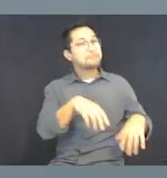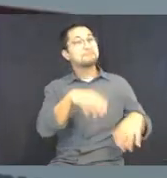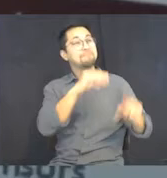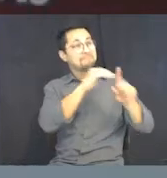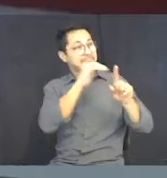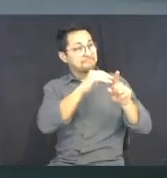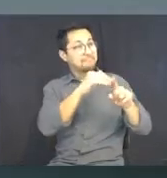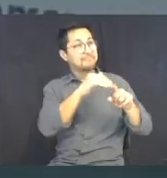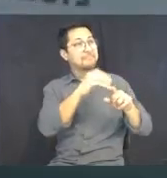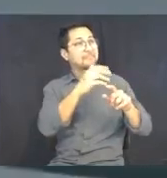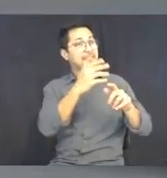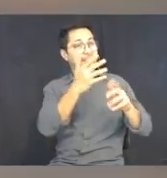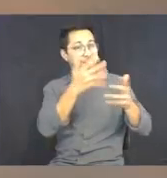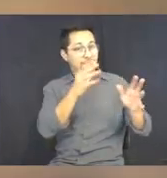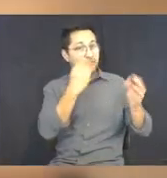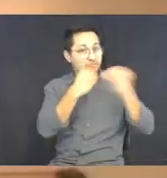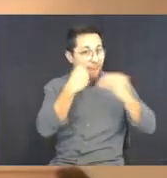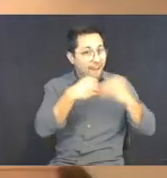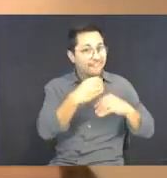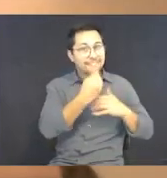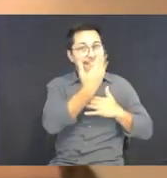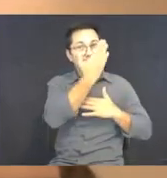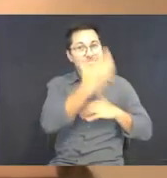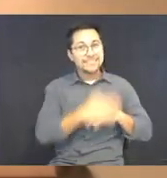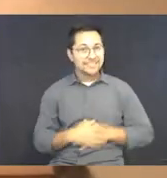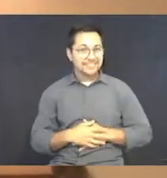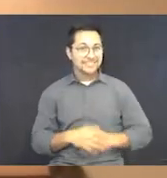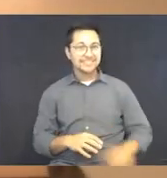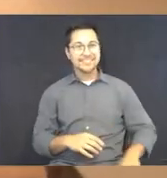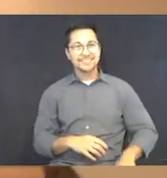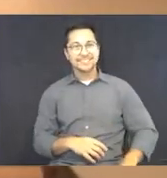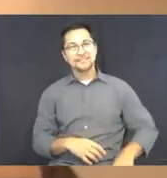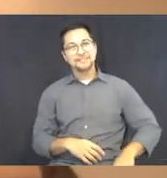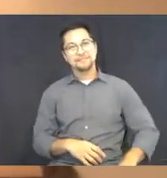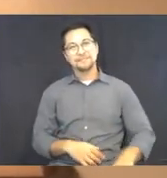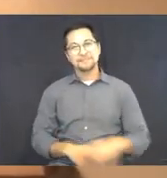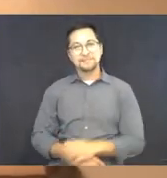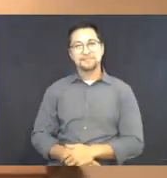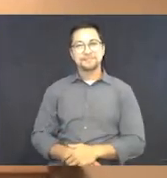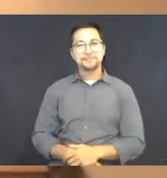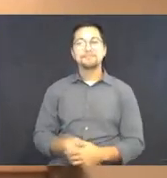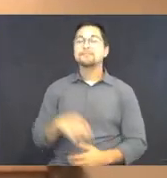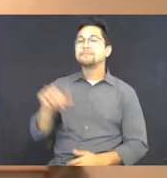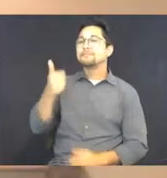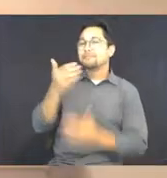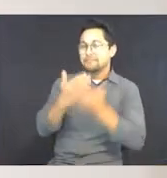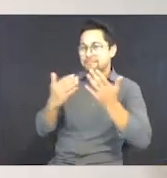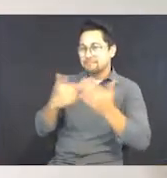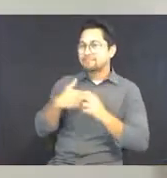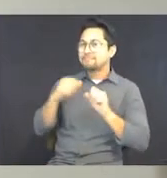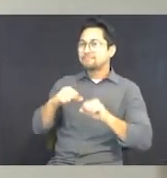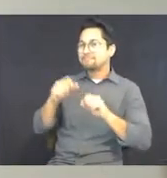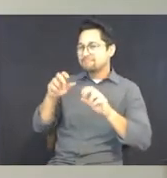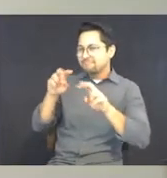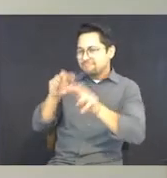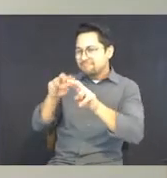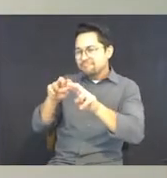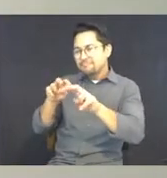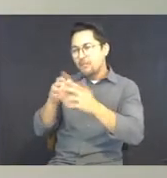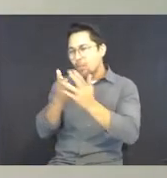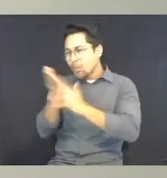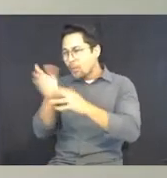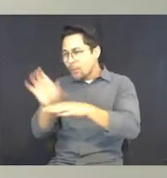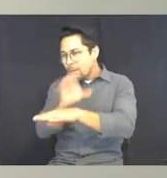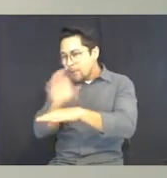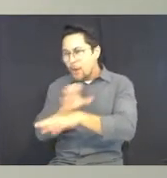not. So if I get the wheelies in the morning, like, has he started his breakfast yet? I can log in without having to aggravate him